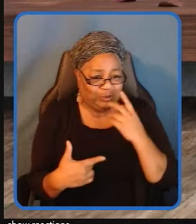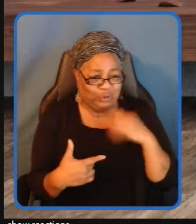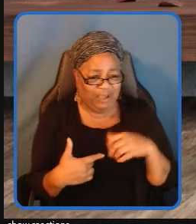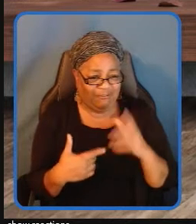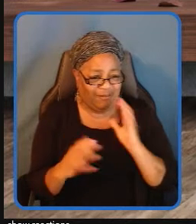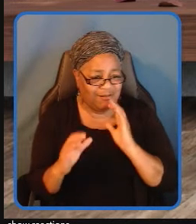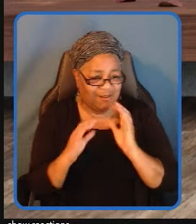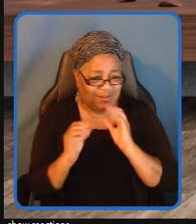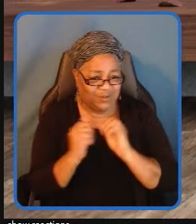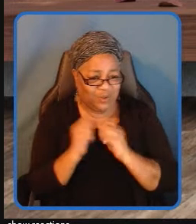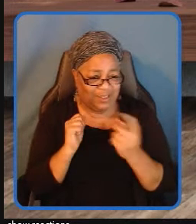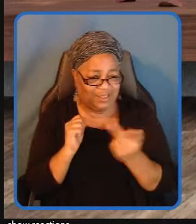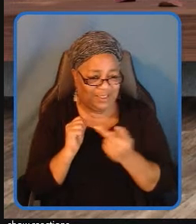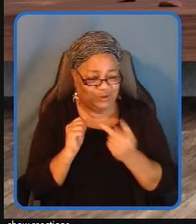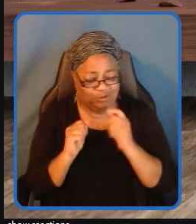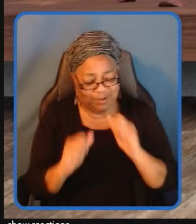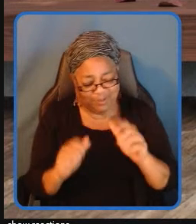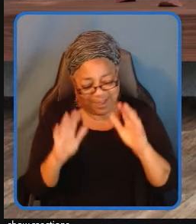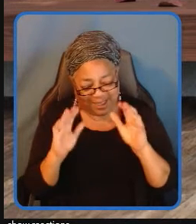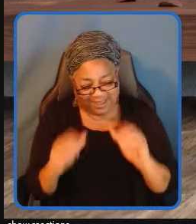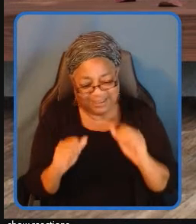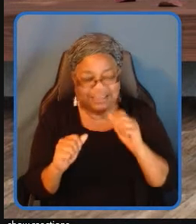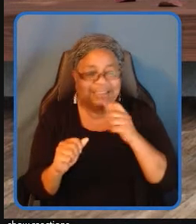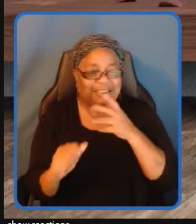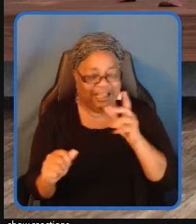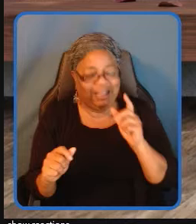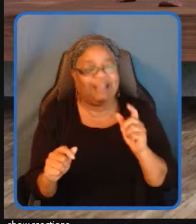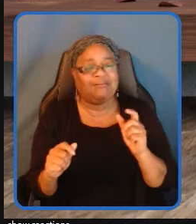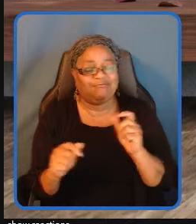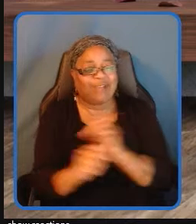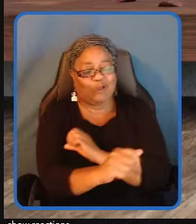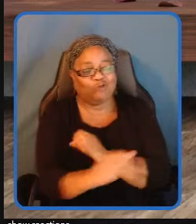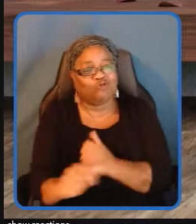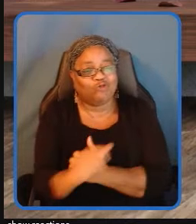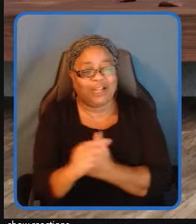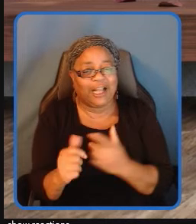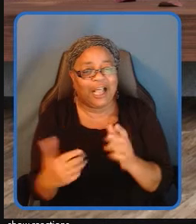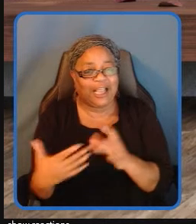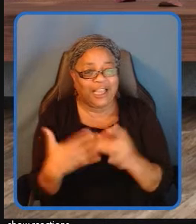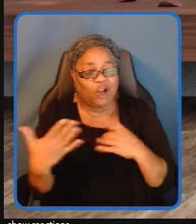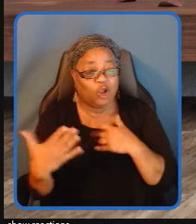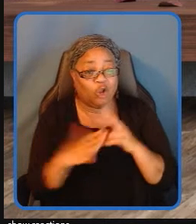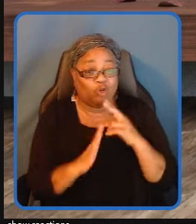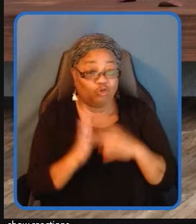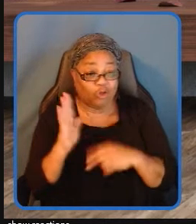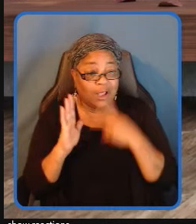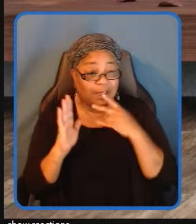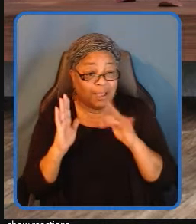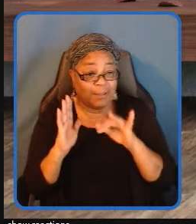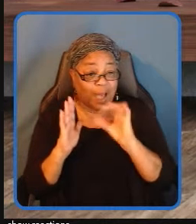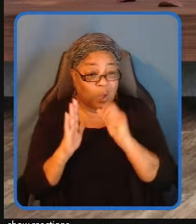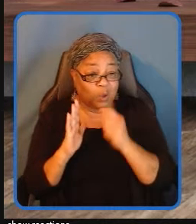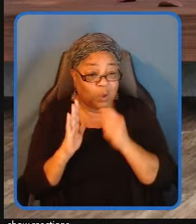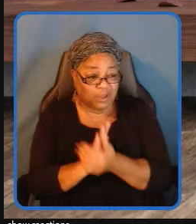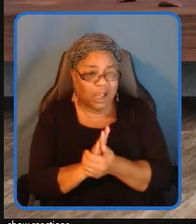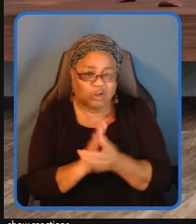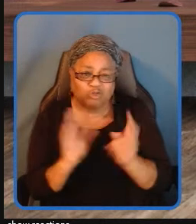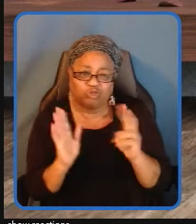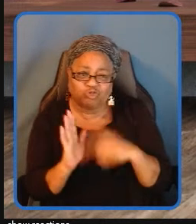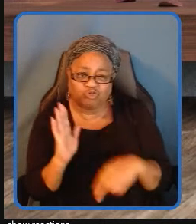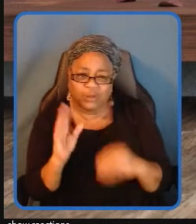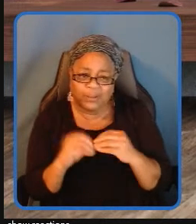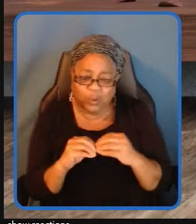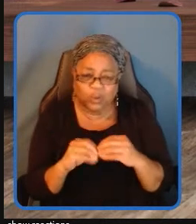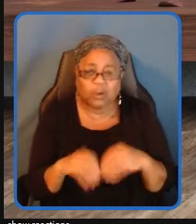conversation with these two amazing and dynamic leaders. Please read more about their bios that are attached. But first,